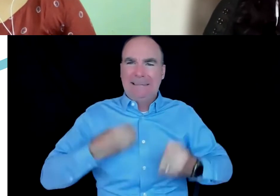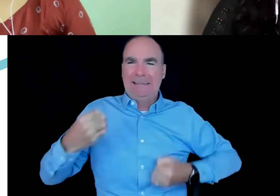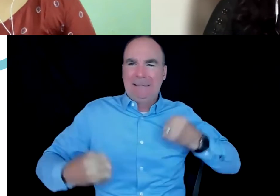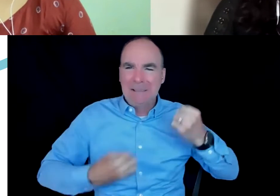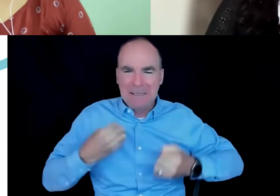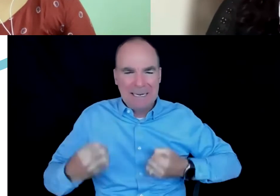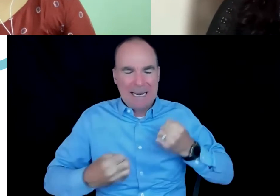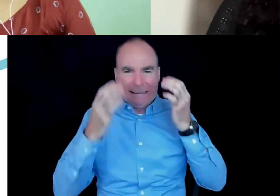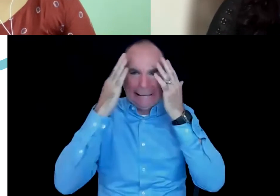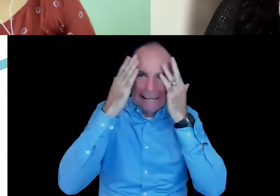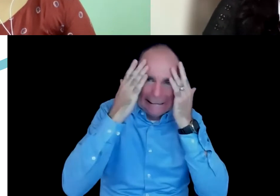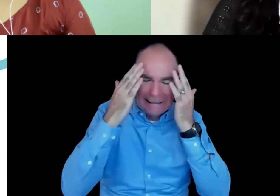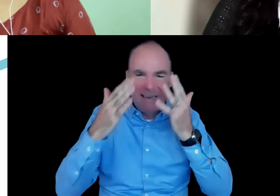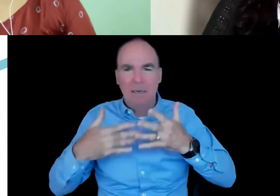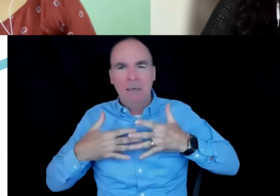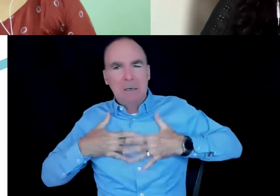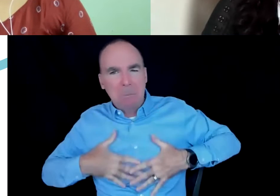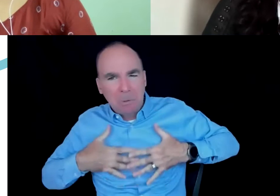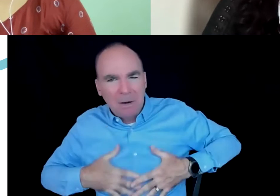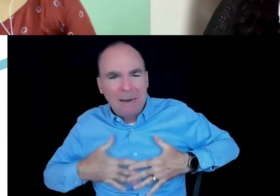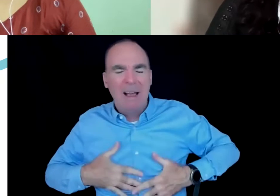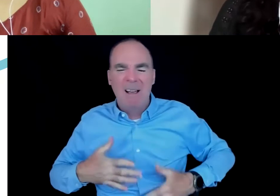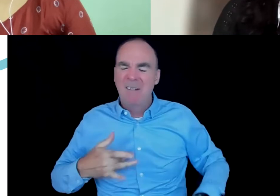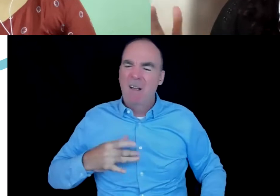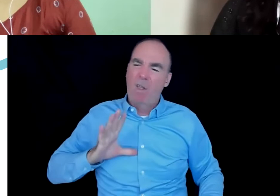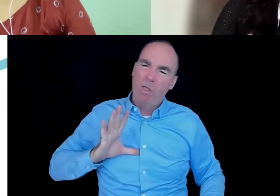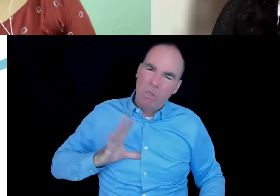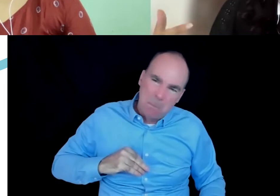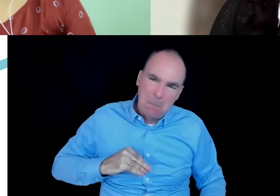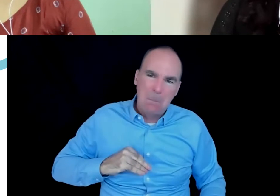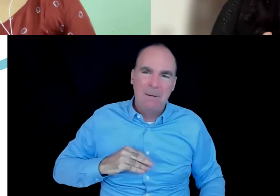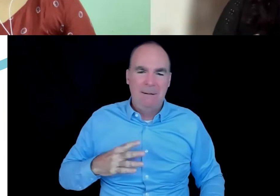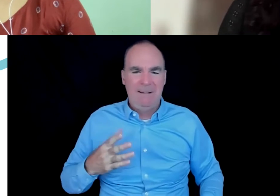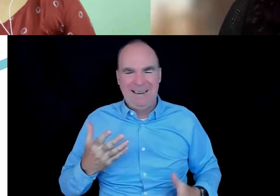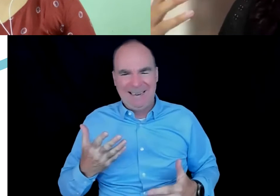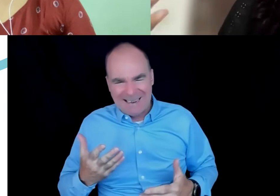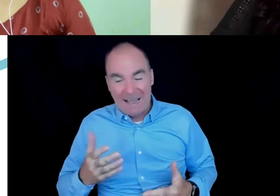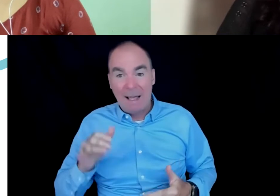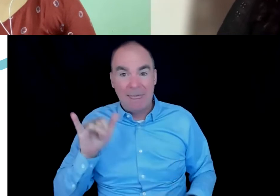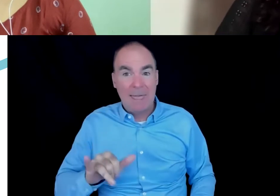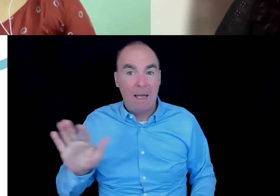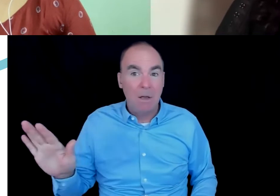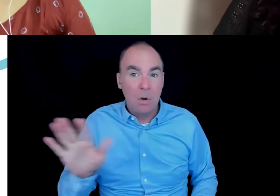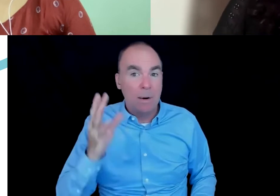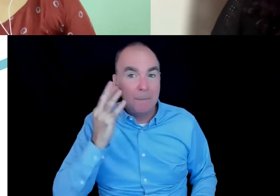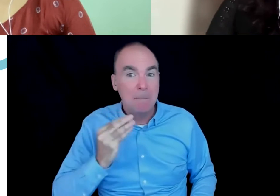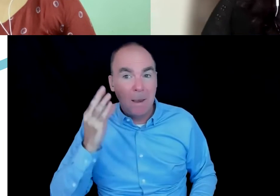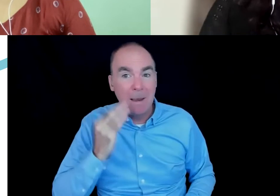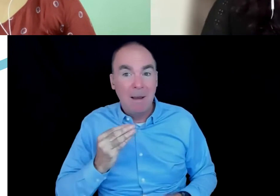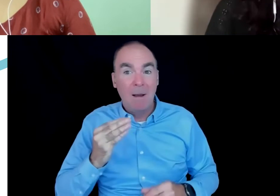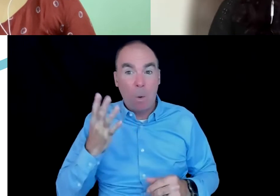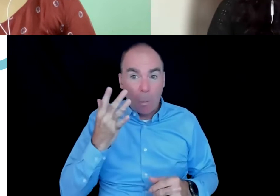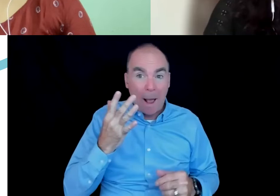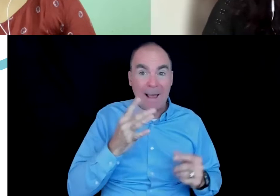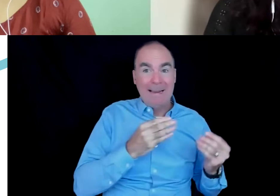experiencing anxiety, depression, you know, lower self-esteem, as this kind of daily and constant experience of discrimination can impact the